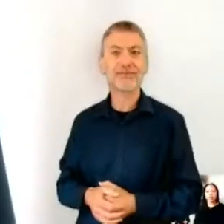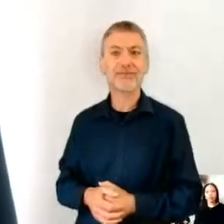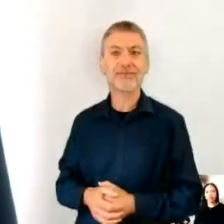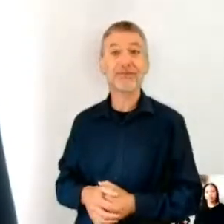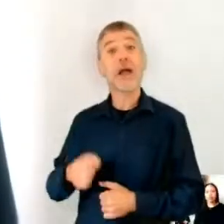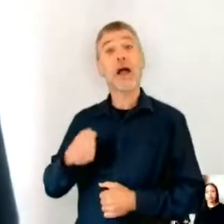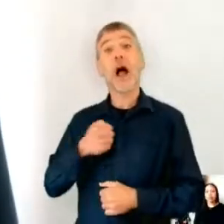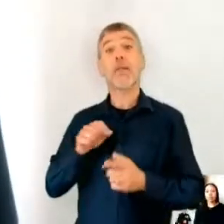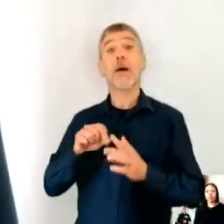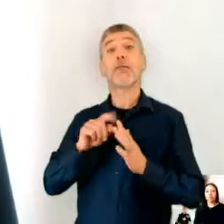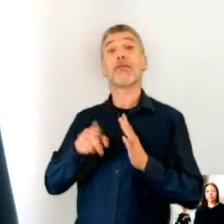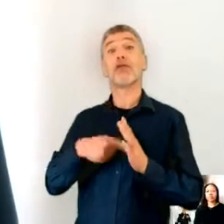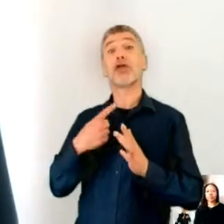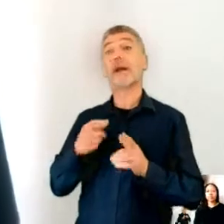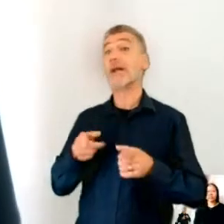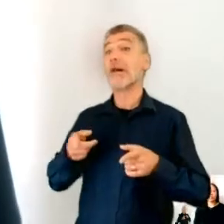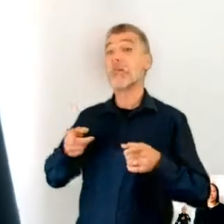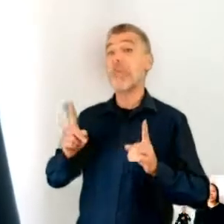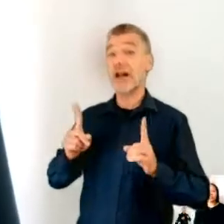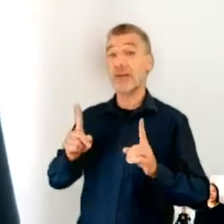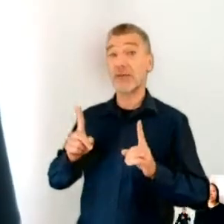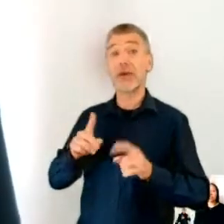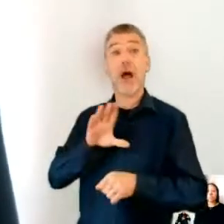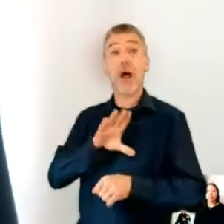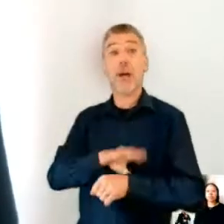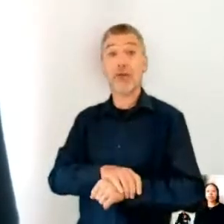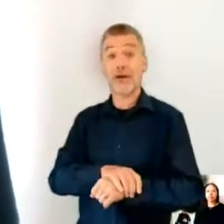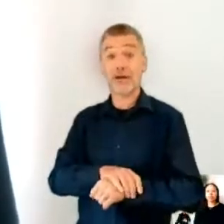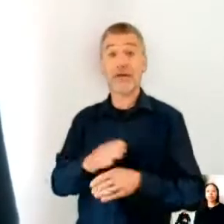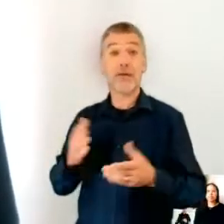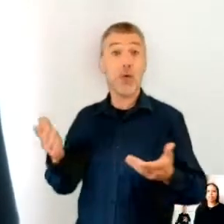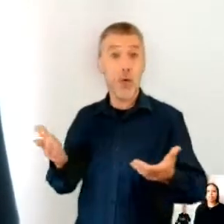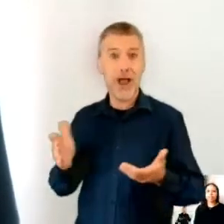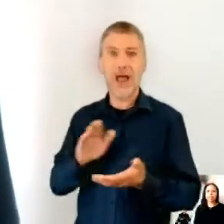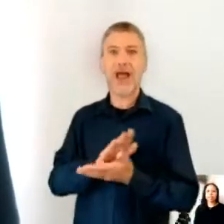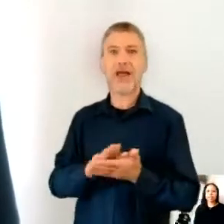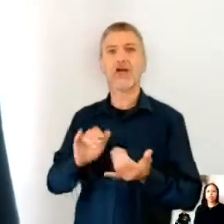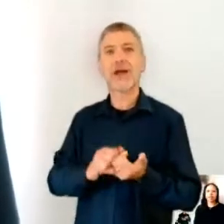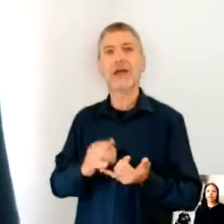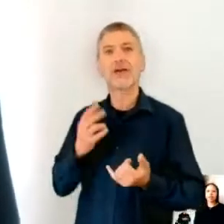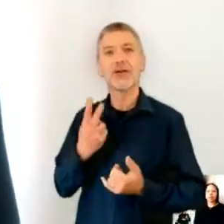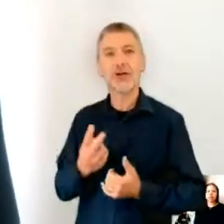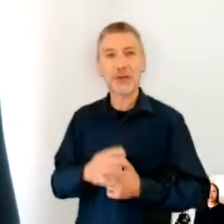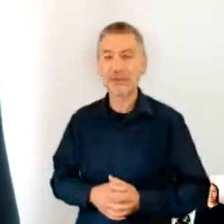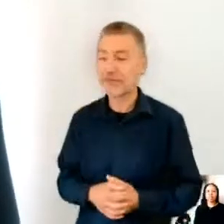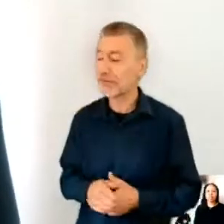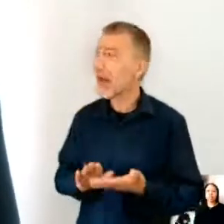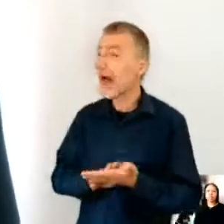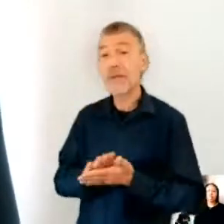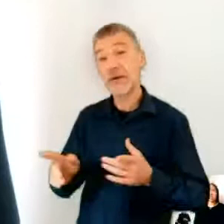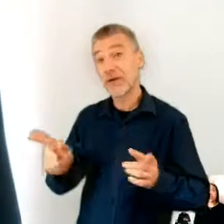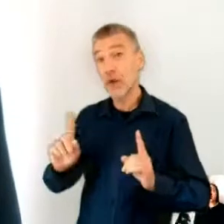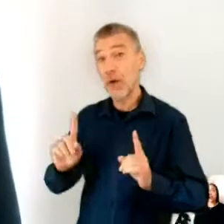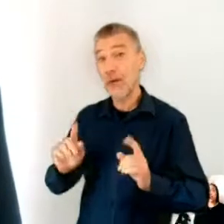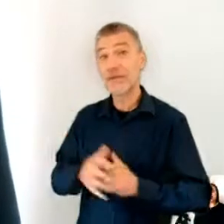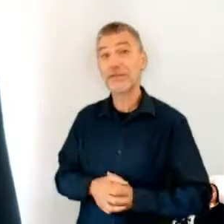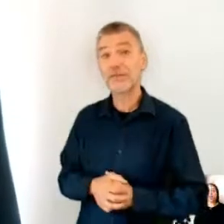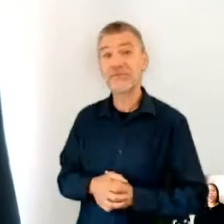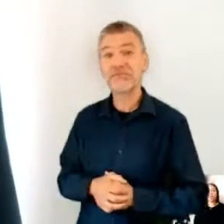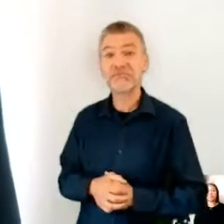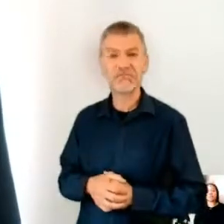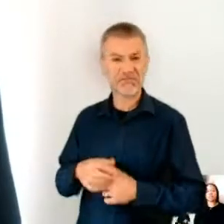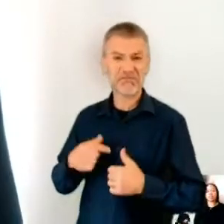management apprentice, so for HS2. So that basically means I assist at the moment as